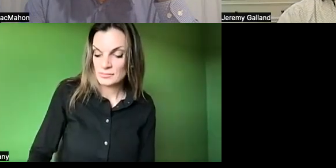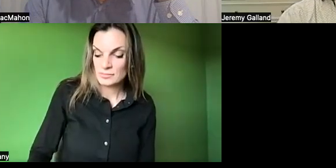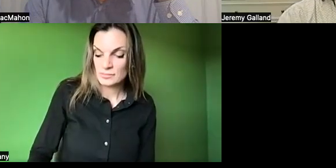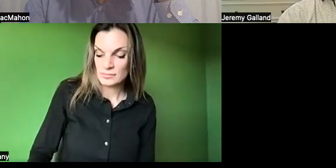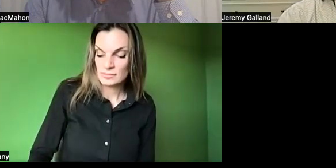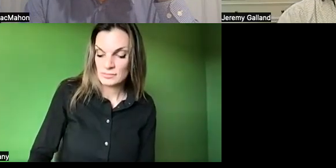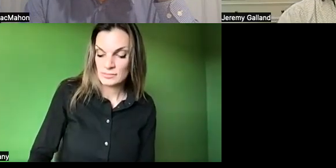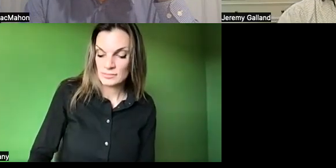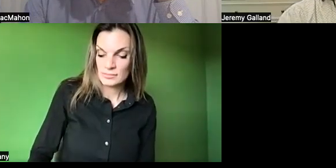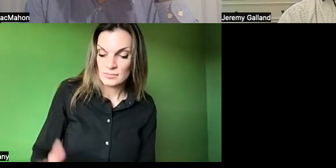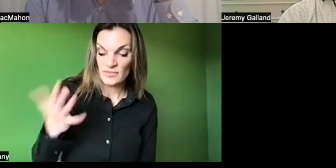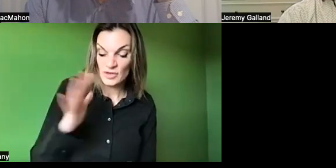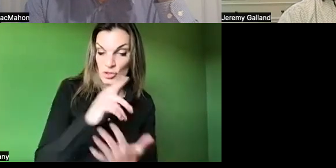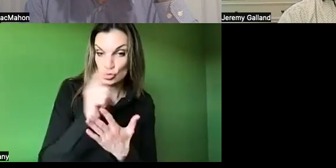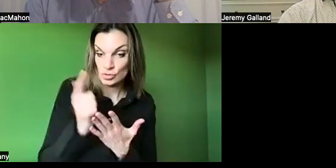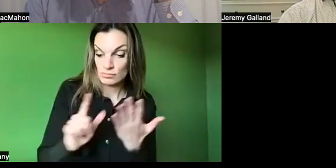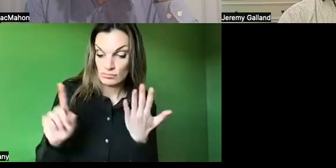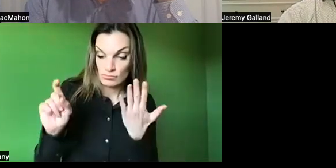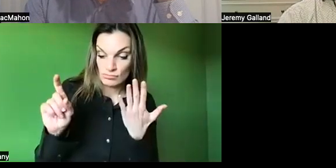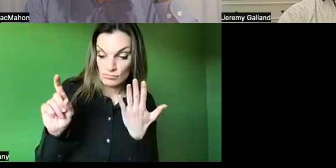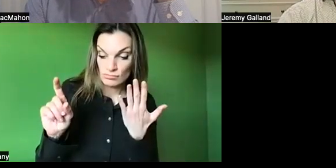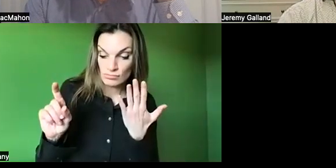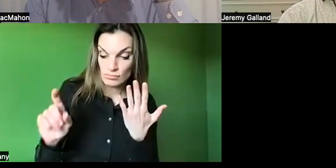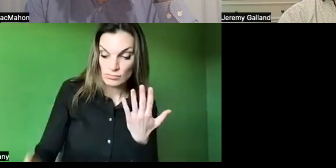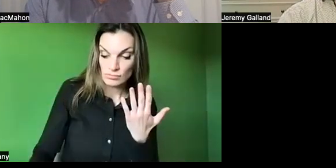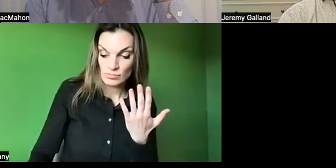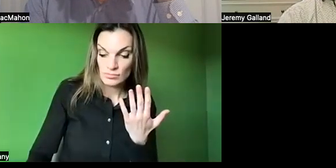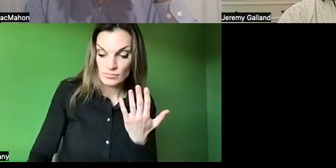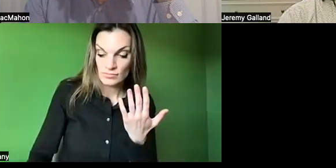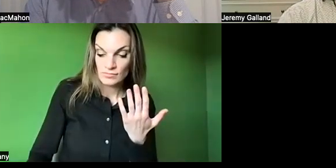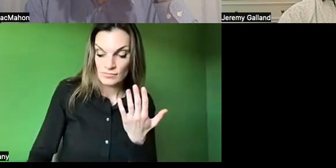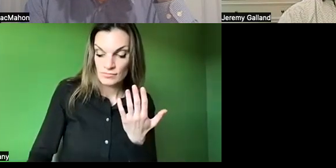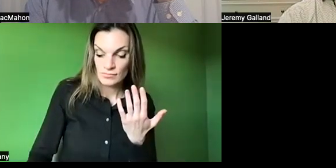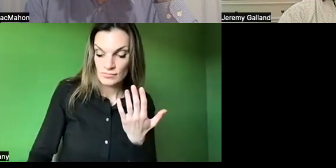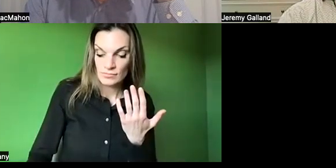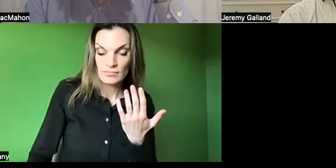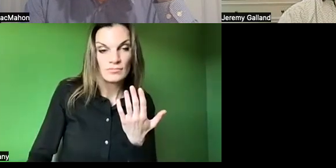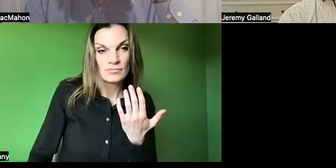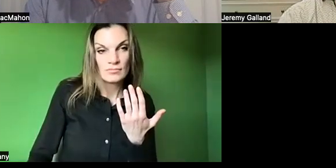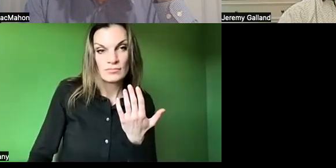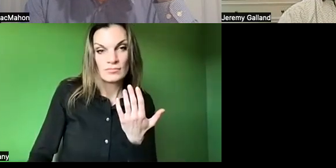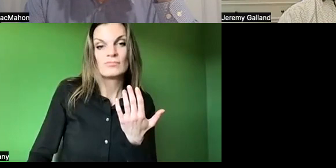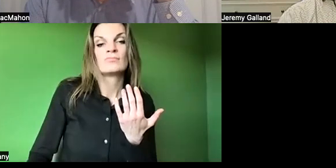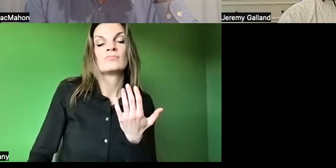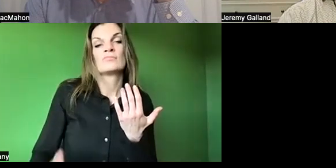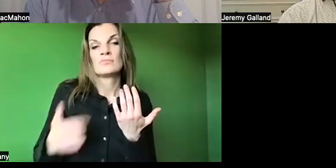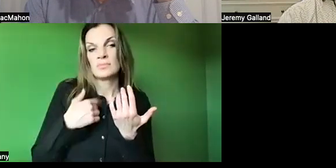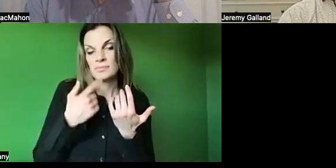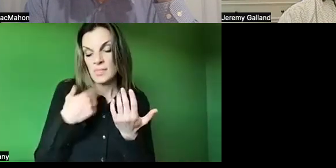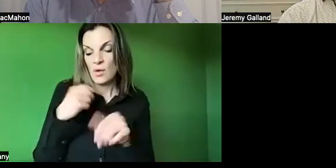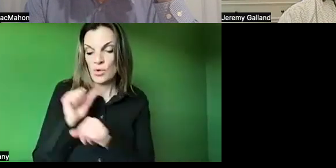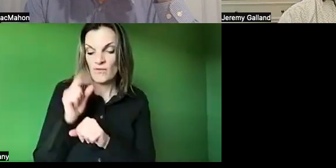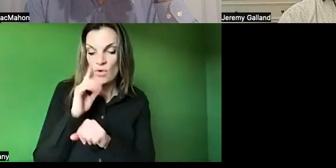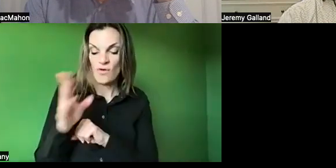all four people, right? Yes, we were. Just wanted to say that I said a bit before that I worked for over